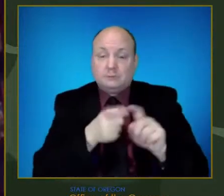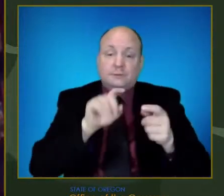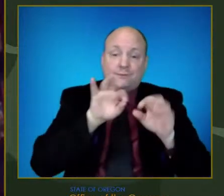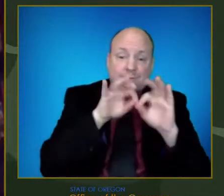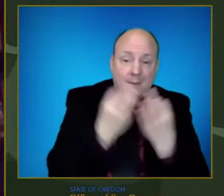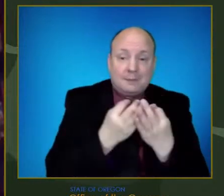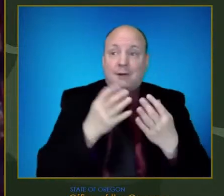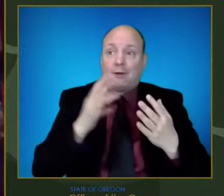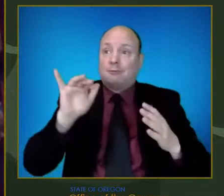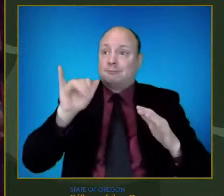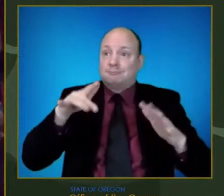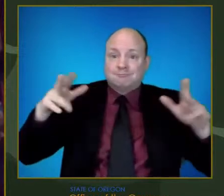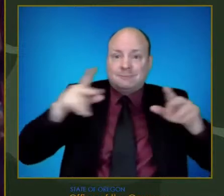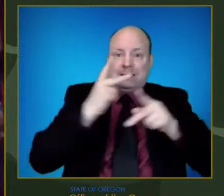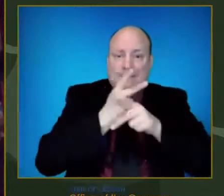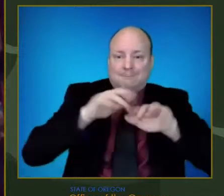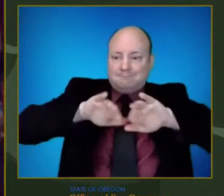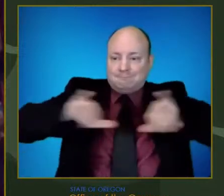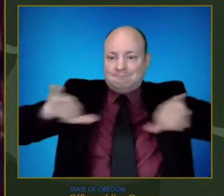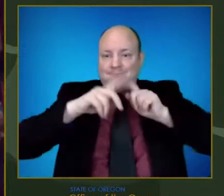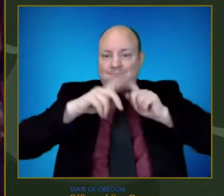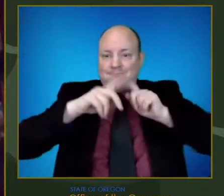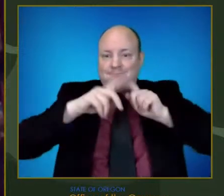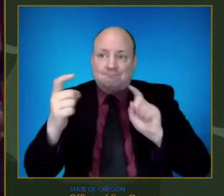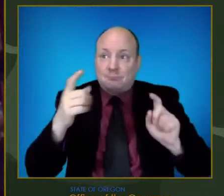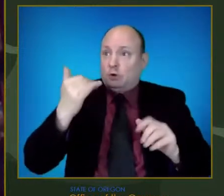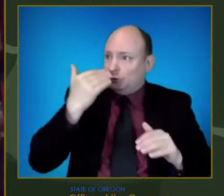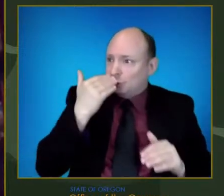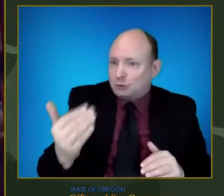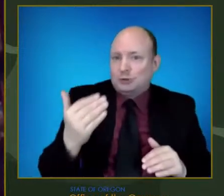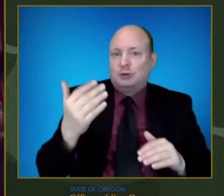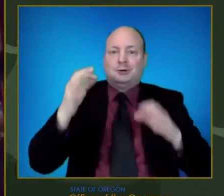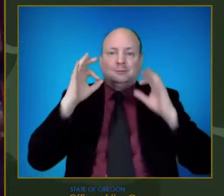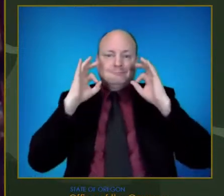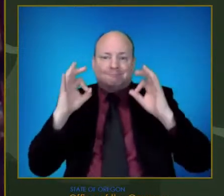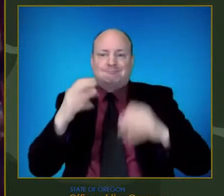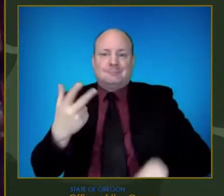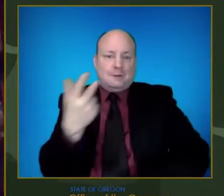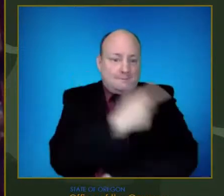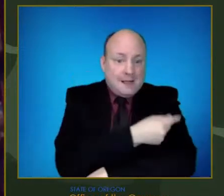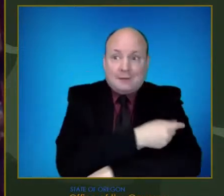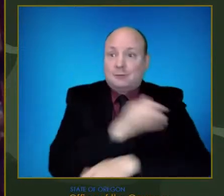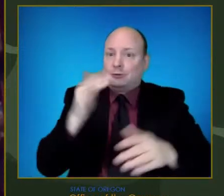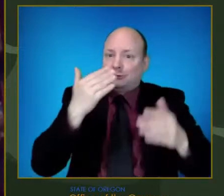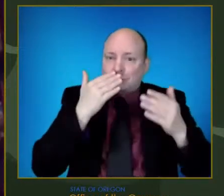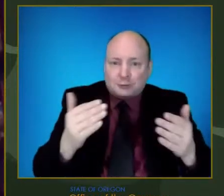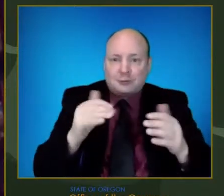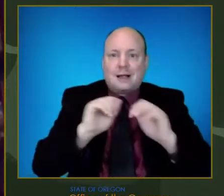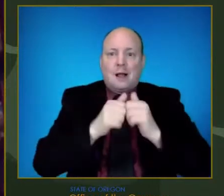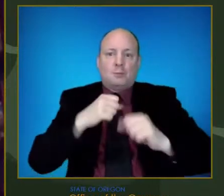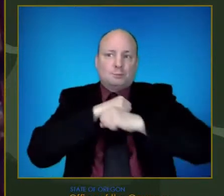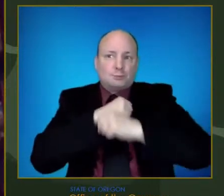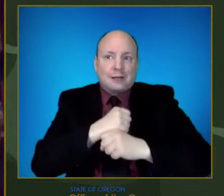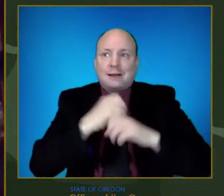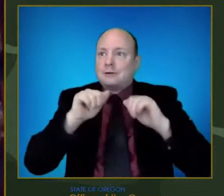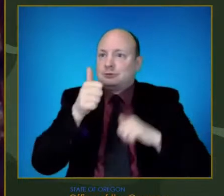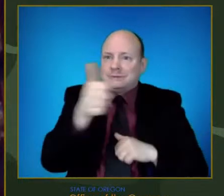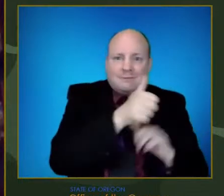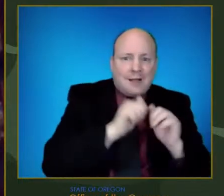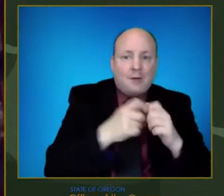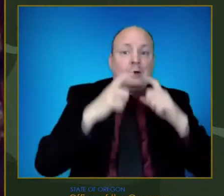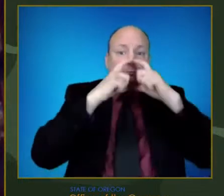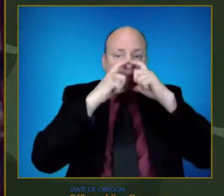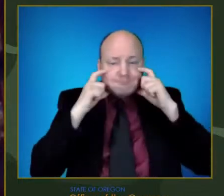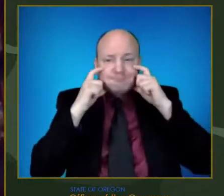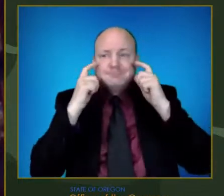still increasing, we all have the tools to protect ourselves and our loved ones, wearing masks, keeping our distance, and limiting our higher